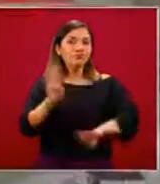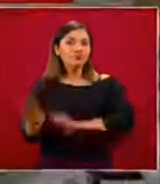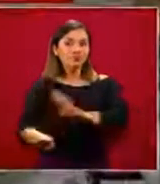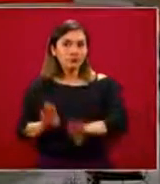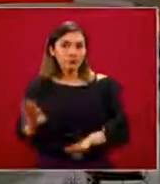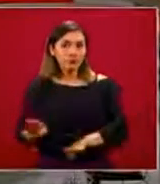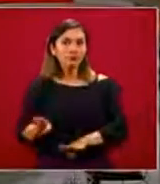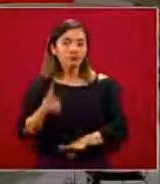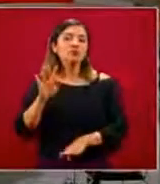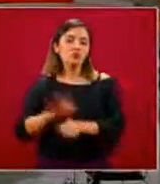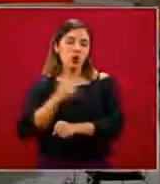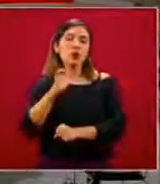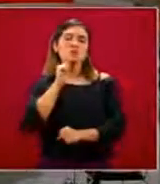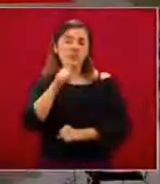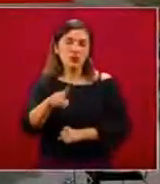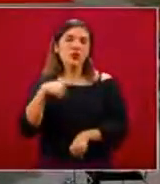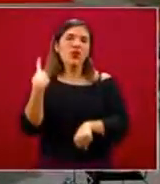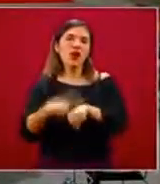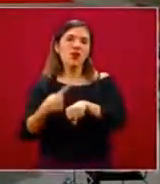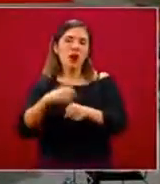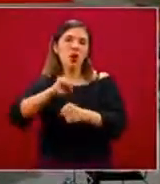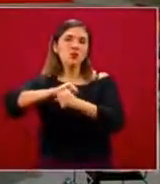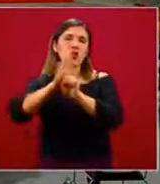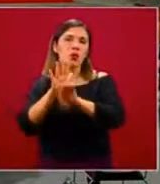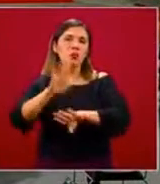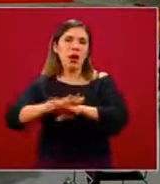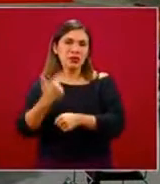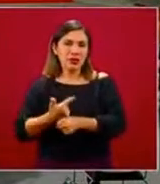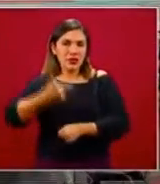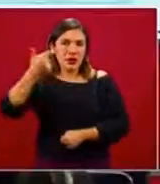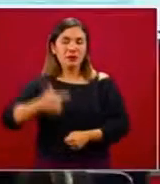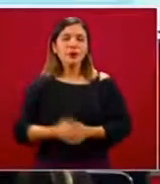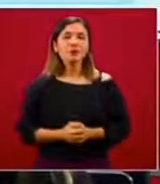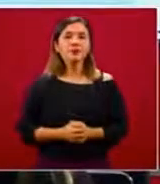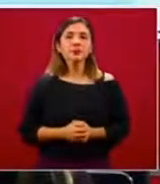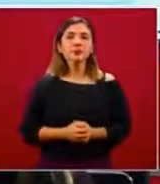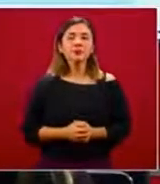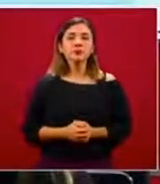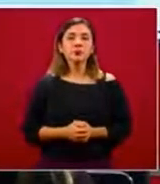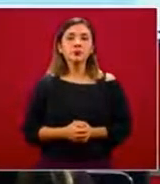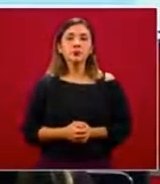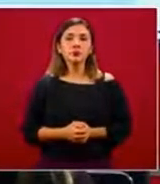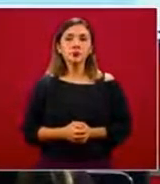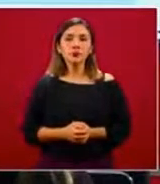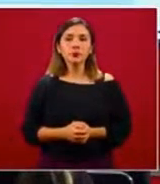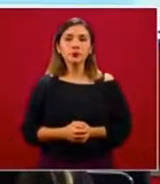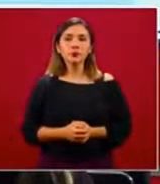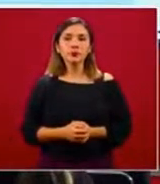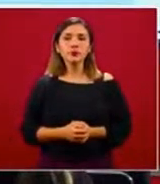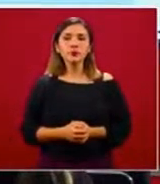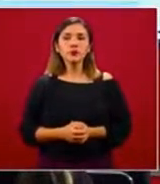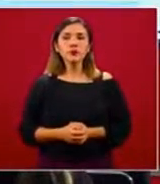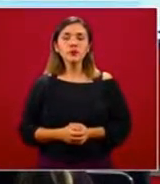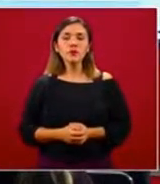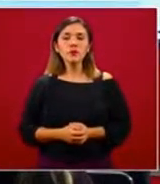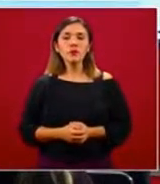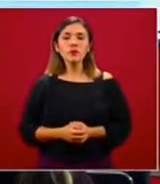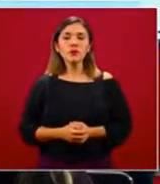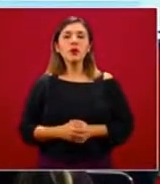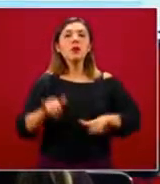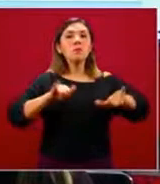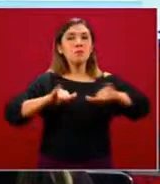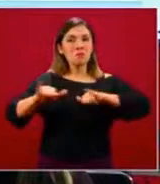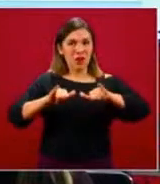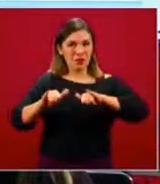12,545 are the people who sadly have lost their lives due to complications on COVID-19. Next slide. We